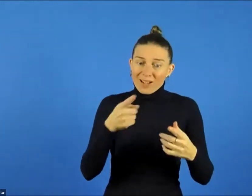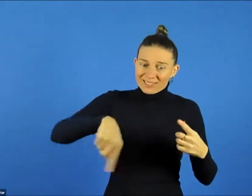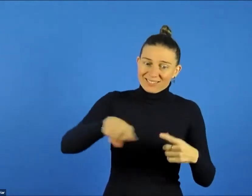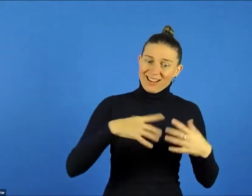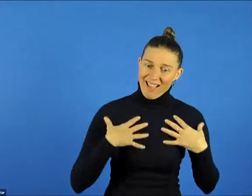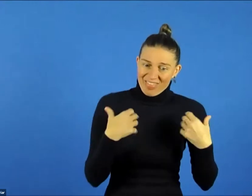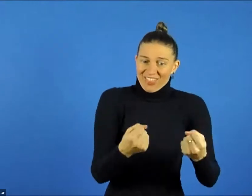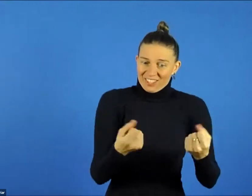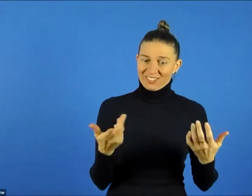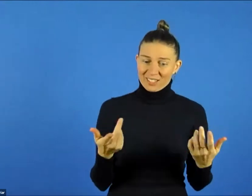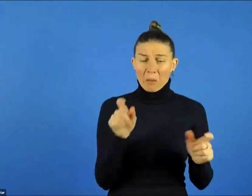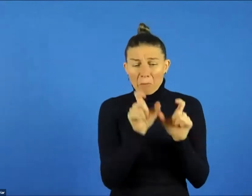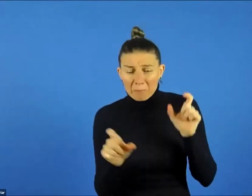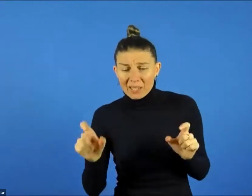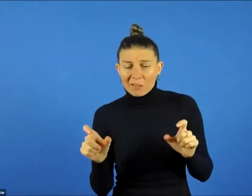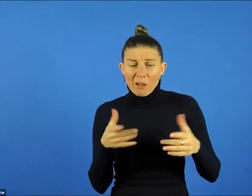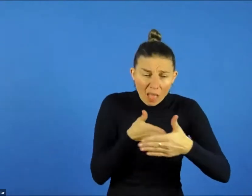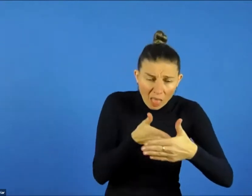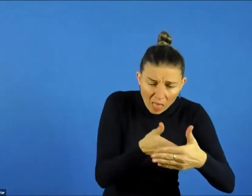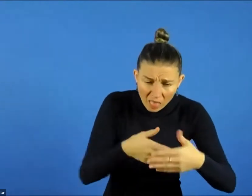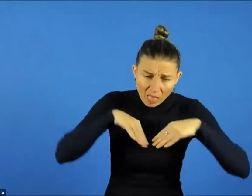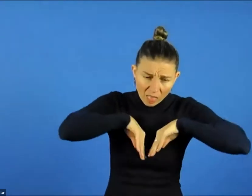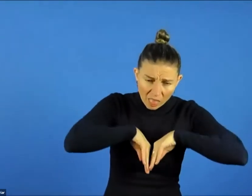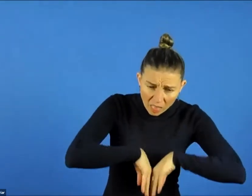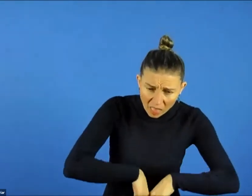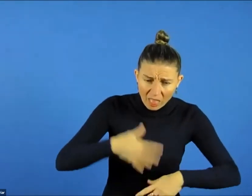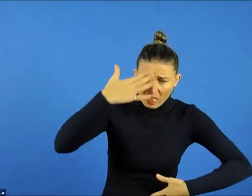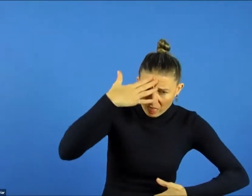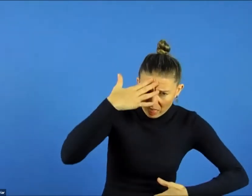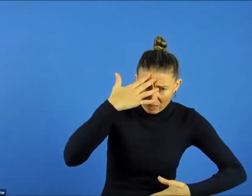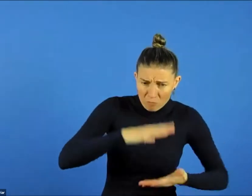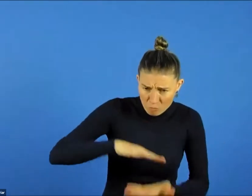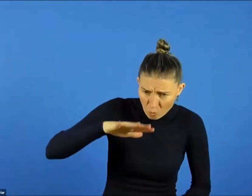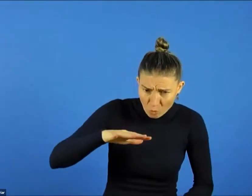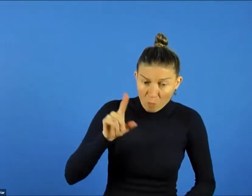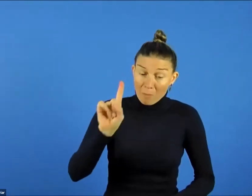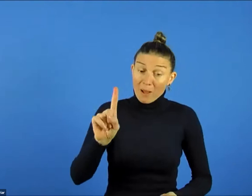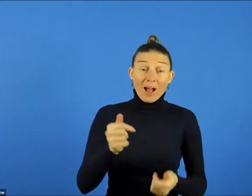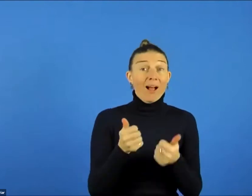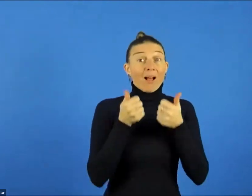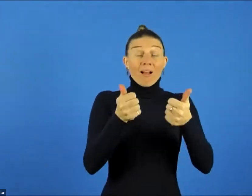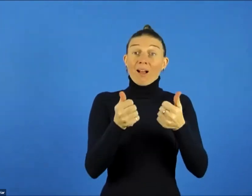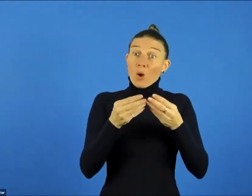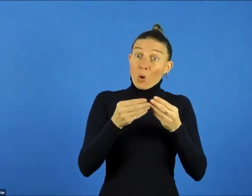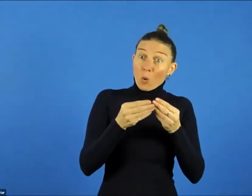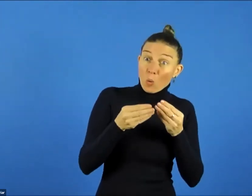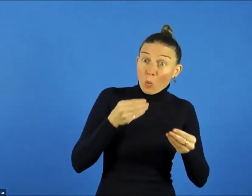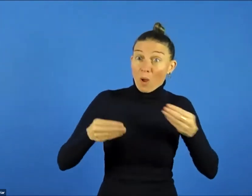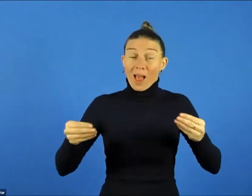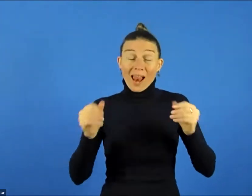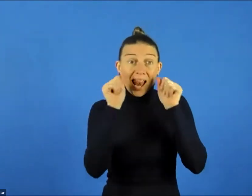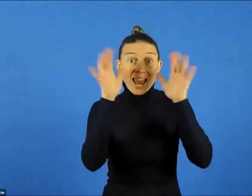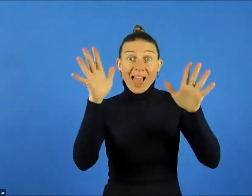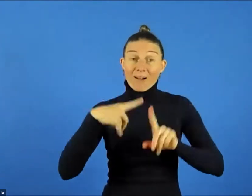assistive technology is not only the solution for the individual, but it's also a tool to